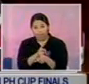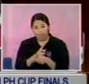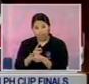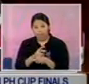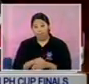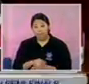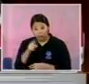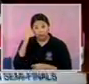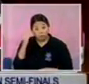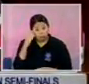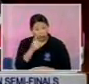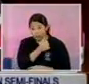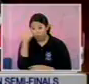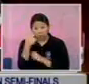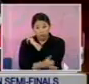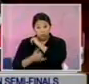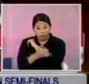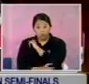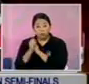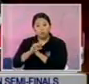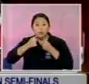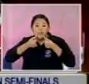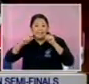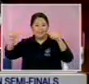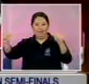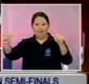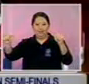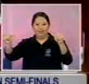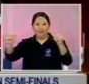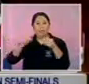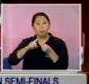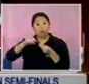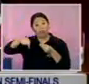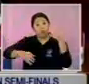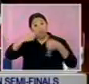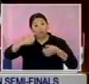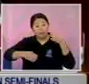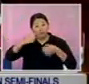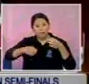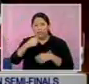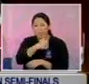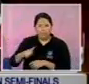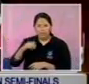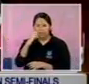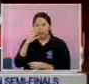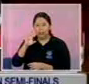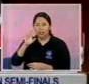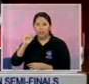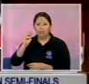other countries, when you are going to publicize a case, a criminal case